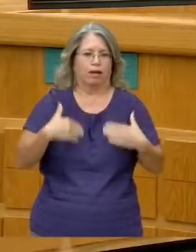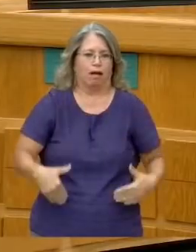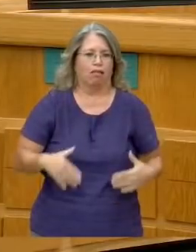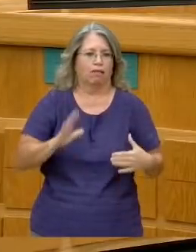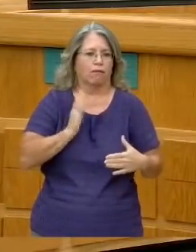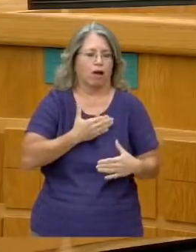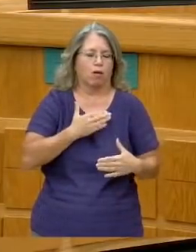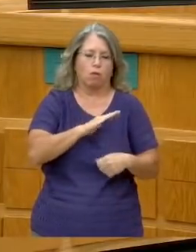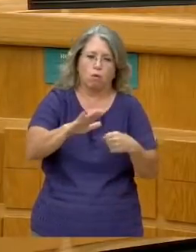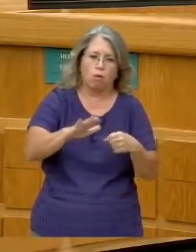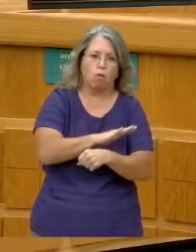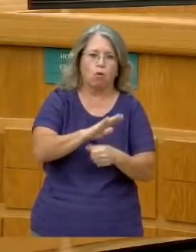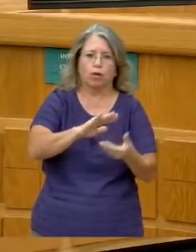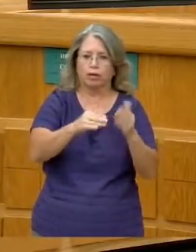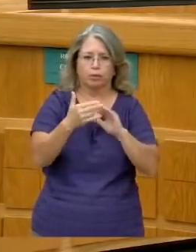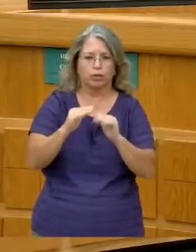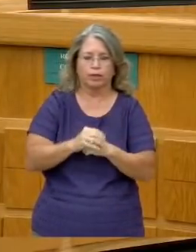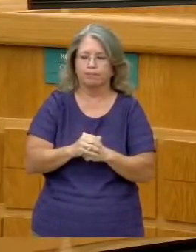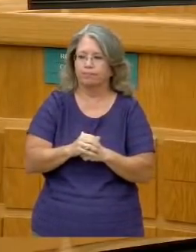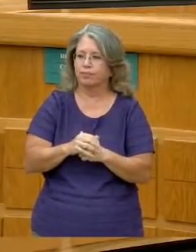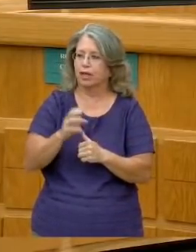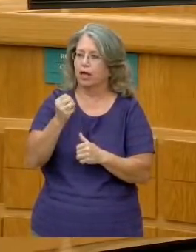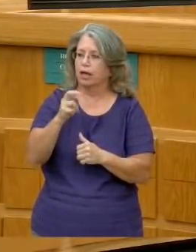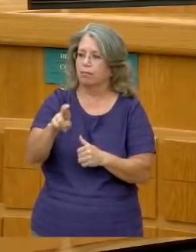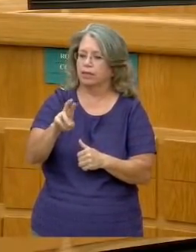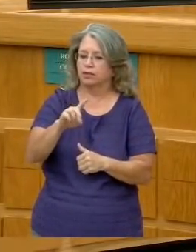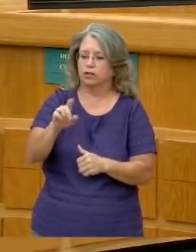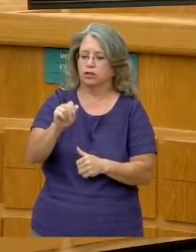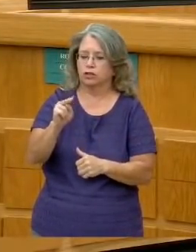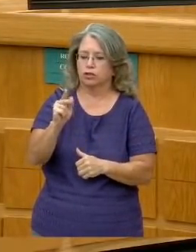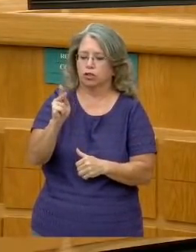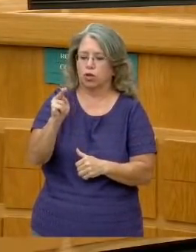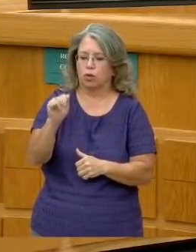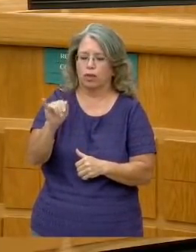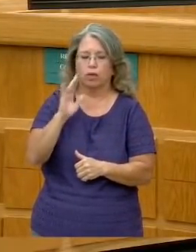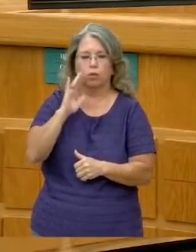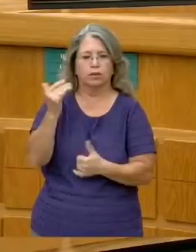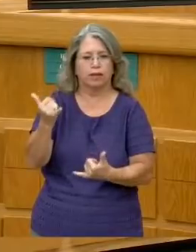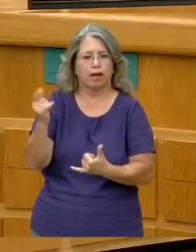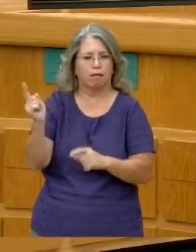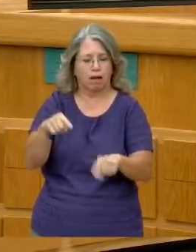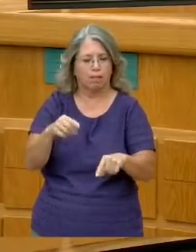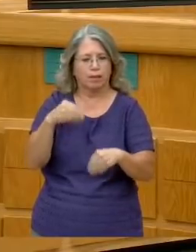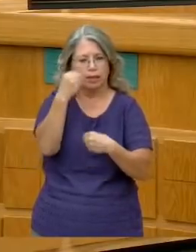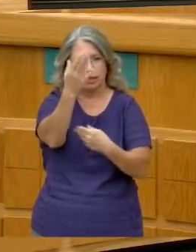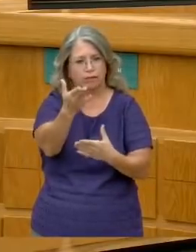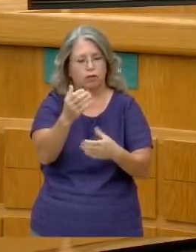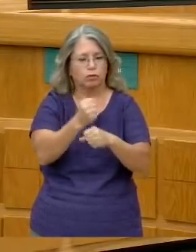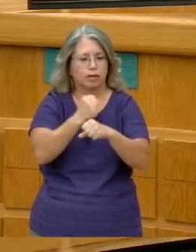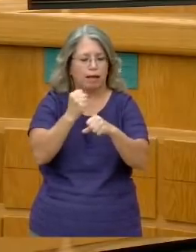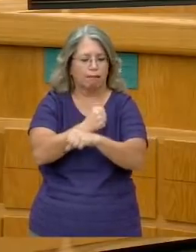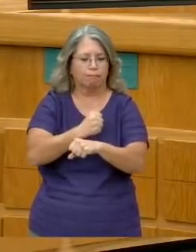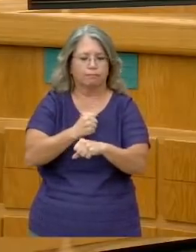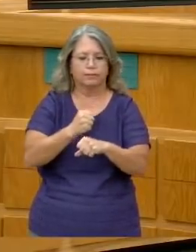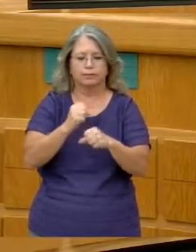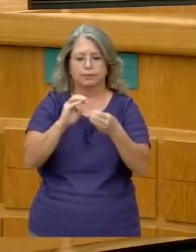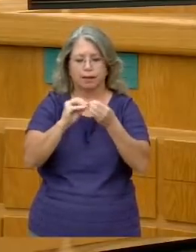community. Mr. Zanoni will now come and give you the daily statistical information and update and